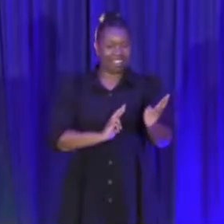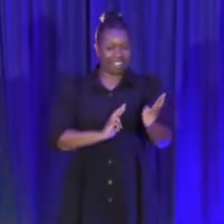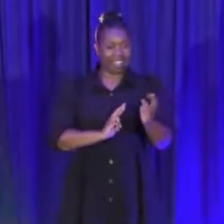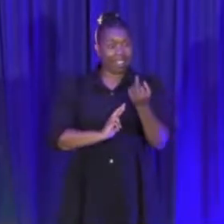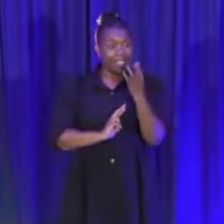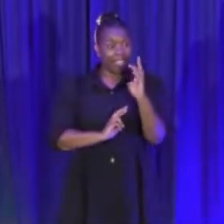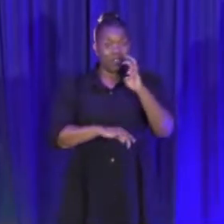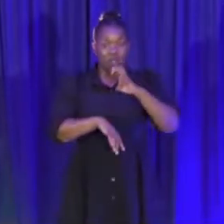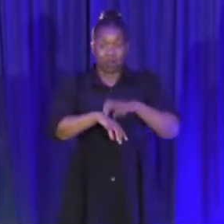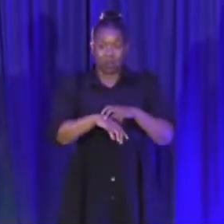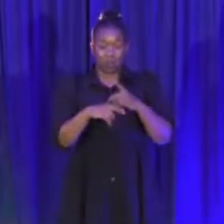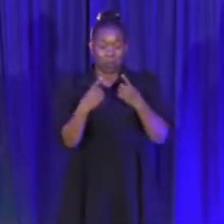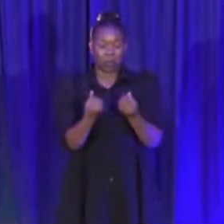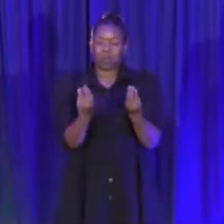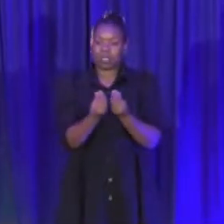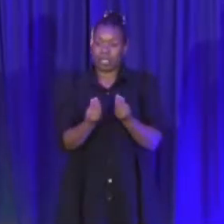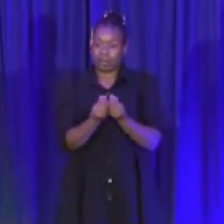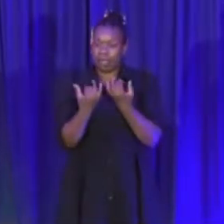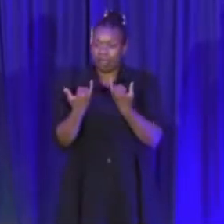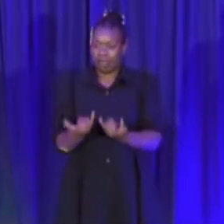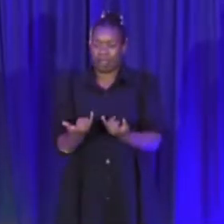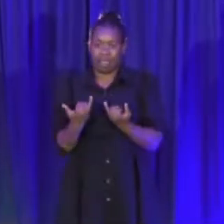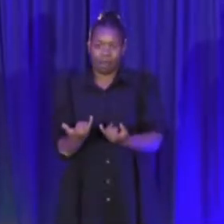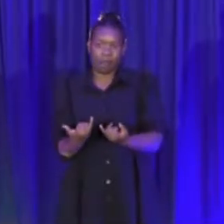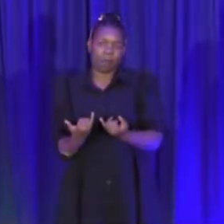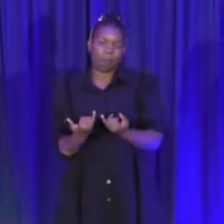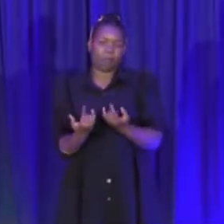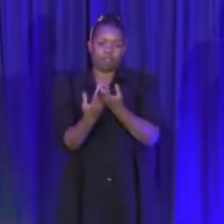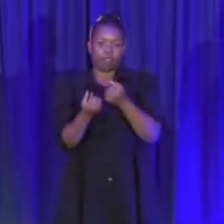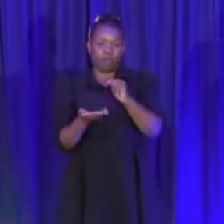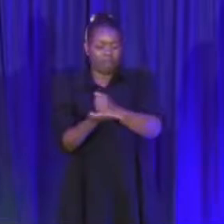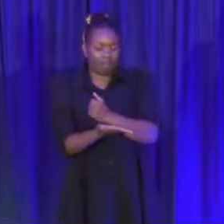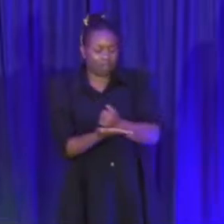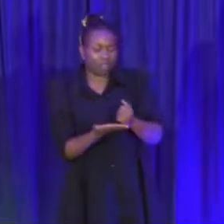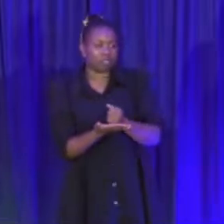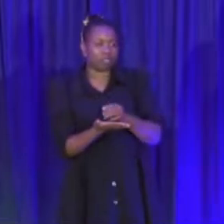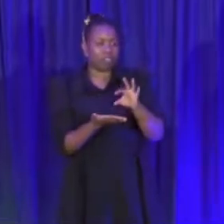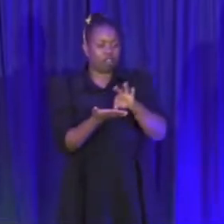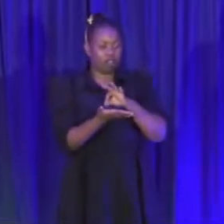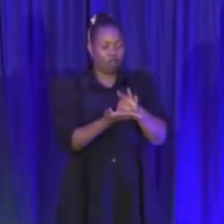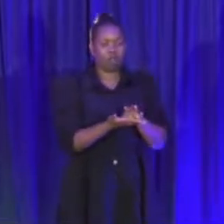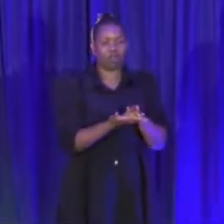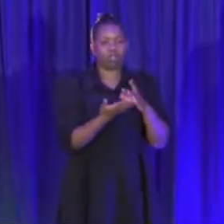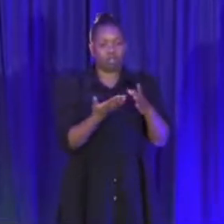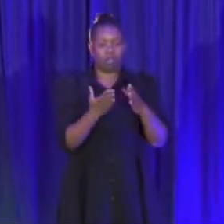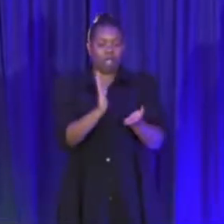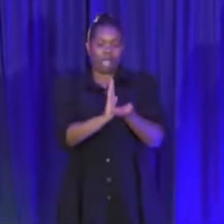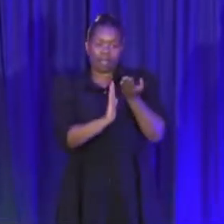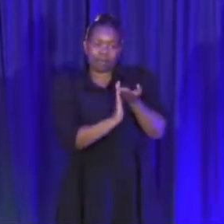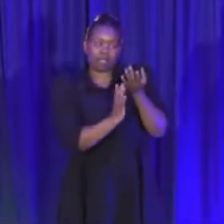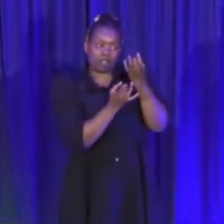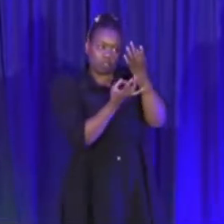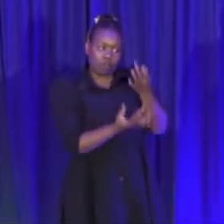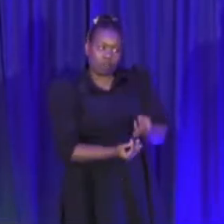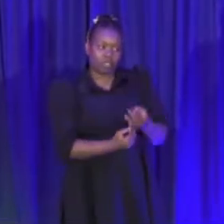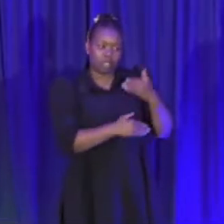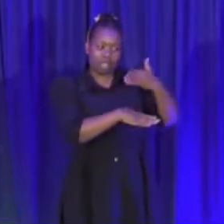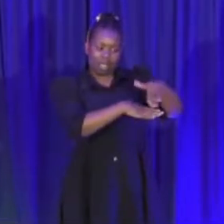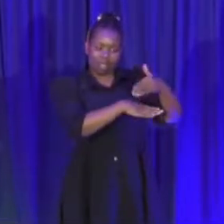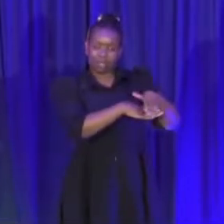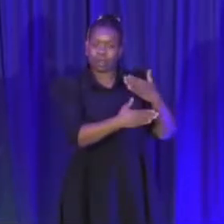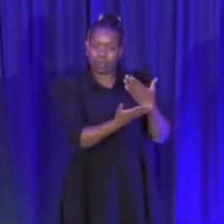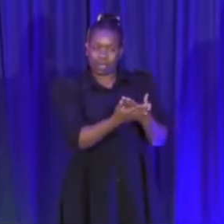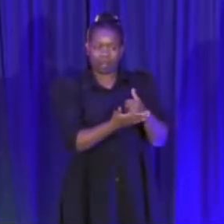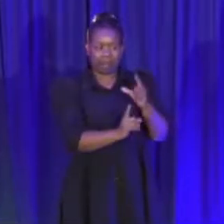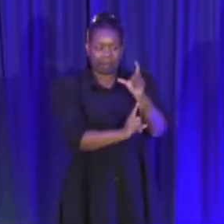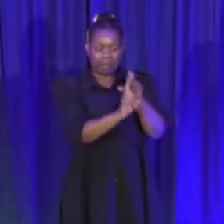you need to do anything, right, in terms of registering to vote or updating your details, please do go outside. There is an IEC official that will